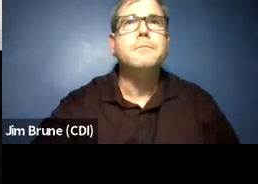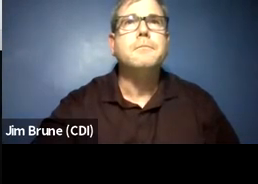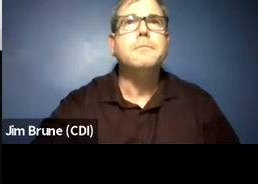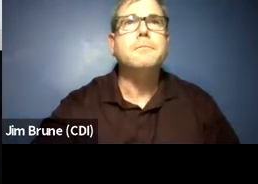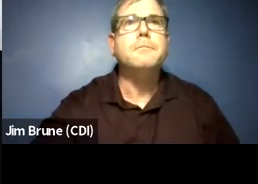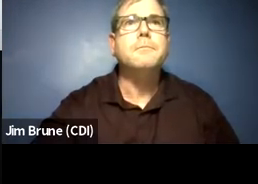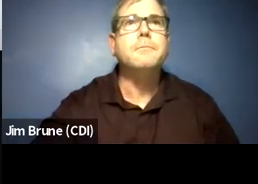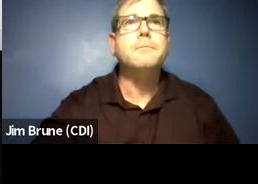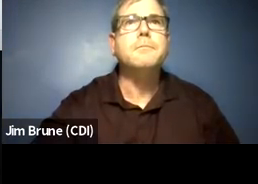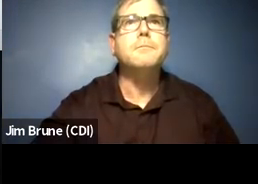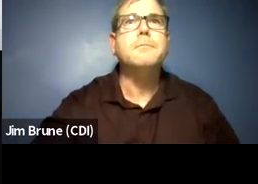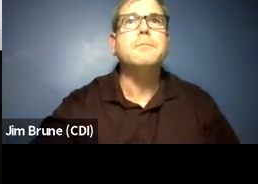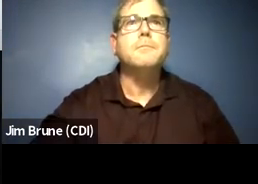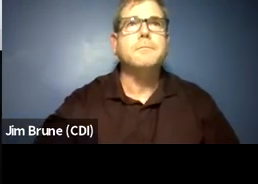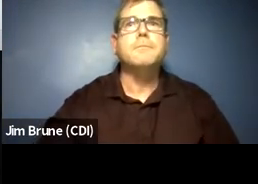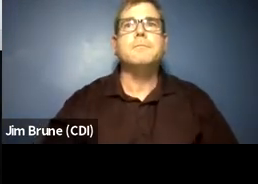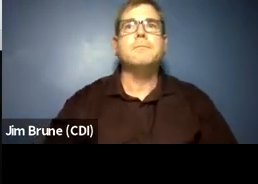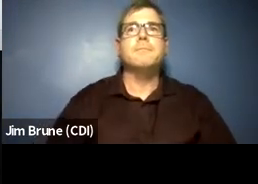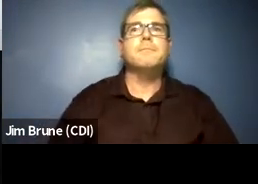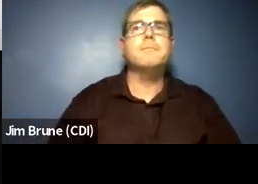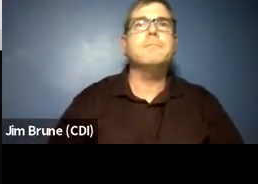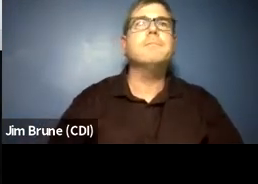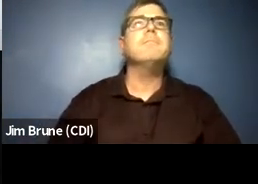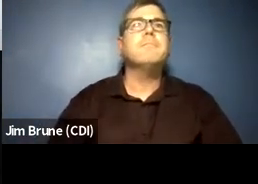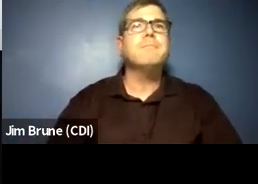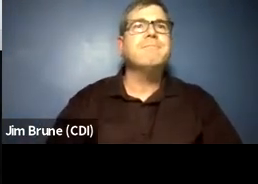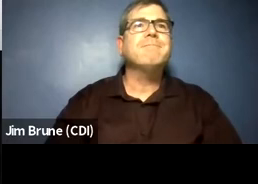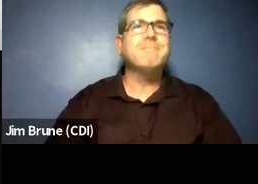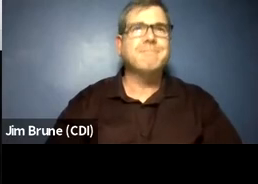I'm sorry, I was muted. So Jack is here. Okay.